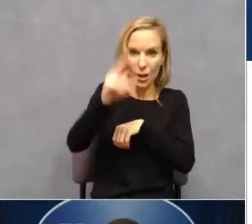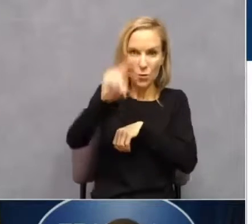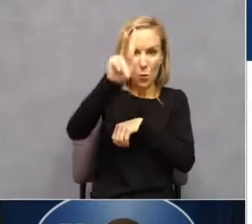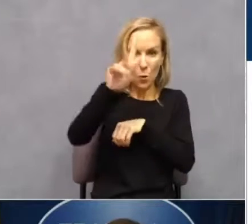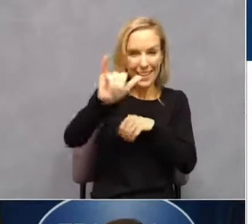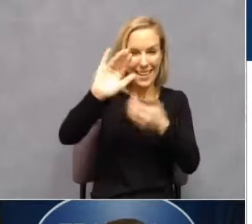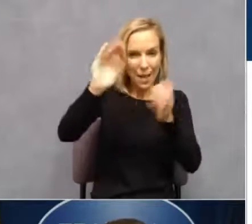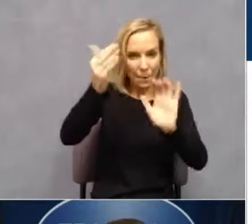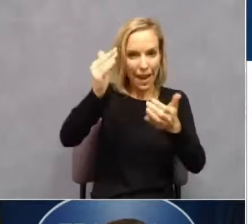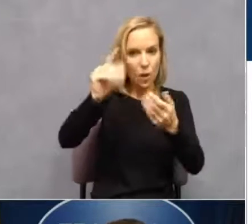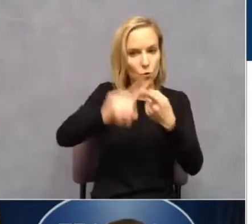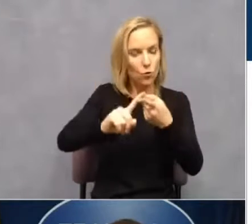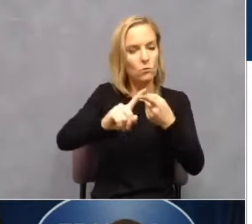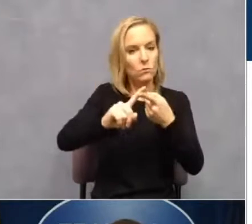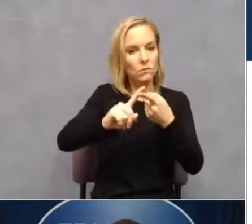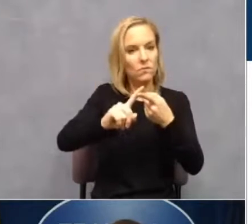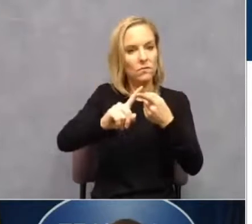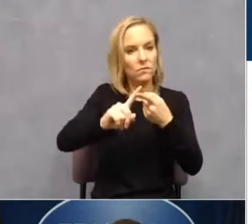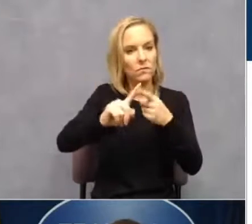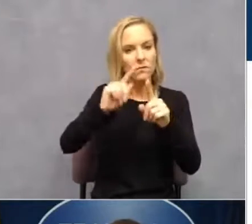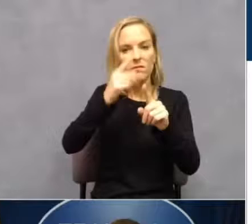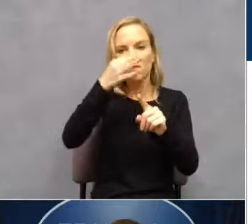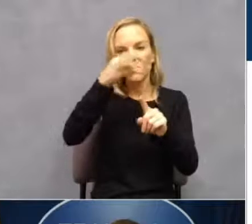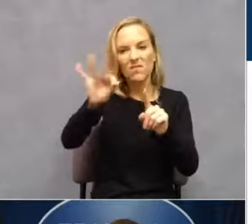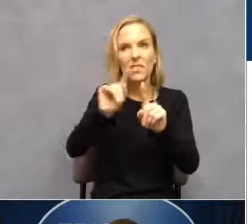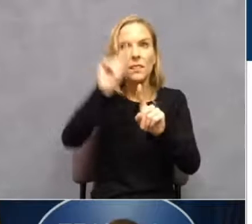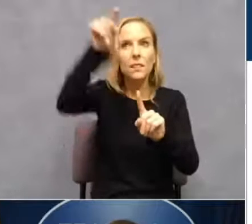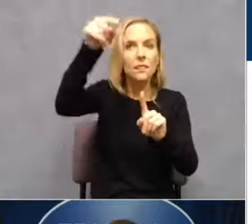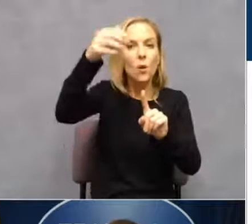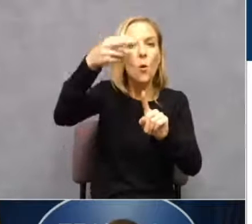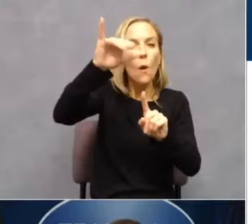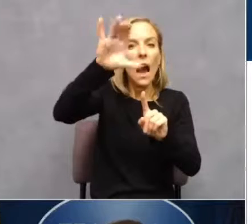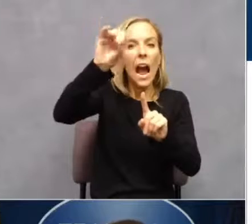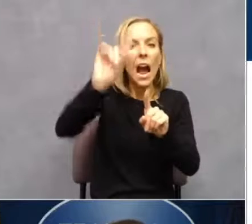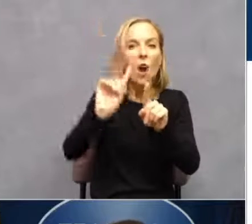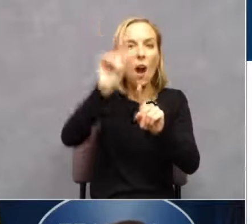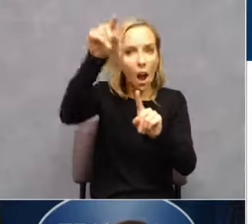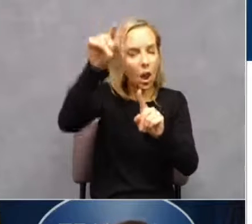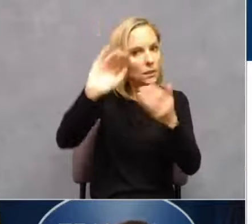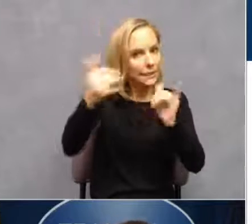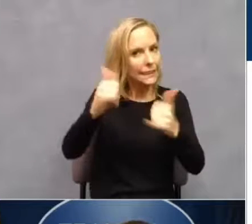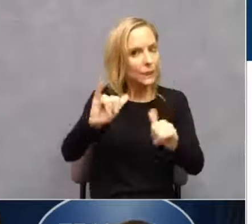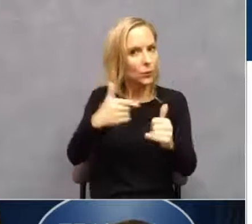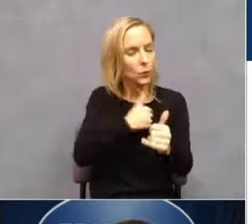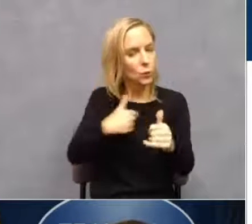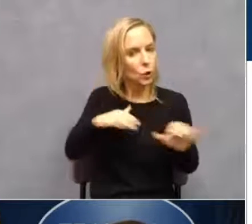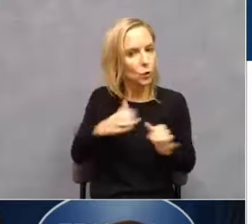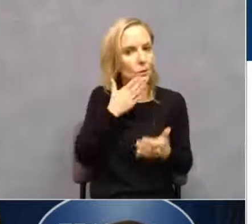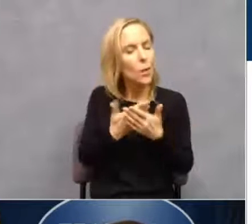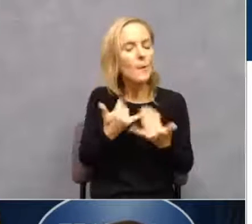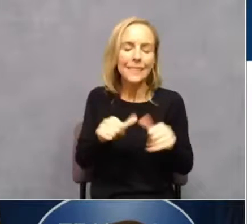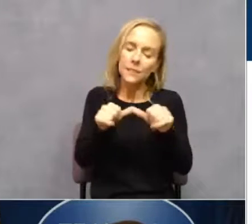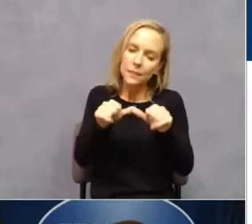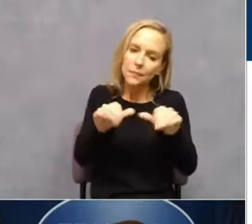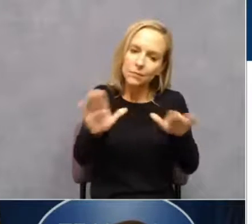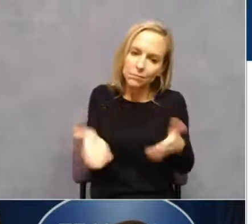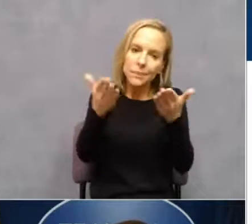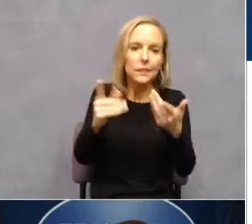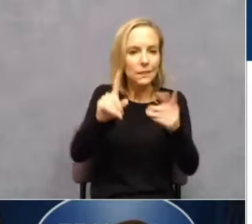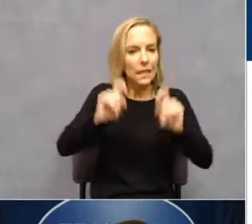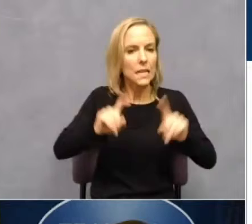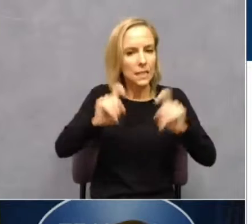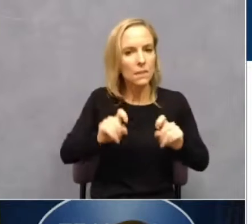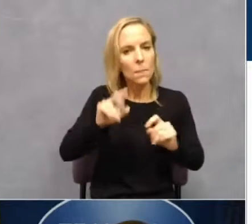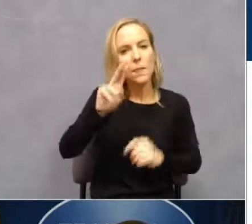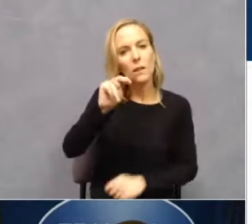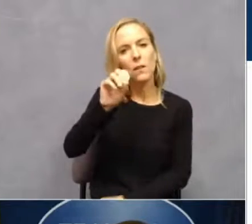what's happening right over the river, but we need to keep that up, which requires continued testing. This is the Norton and how